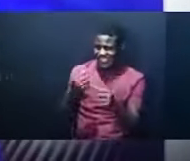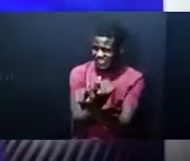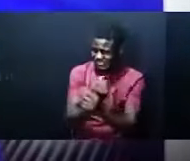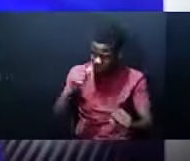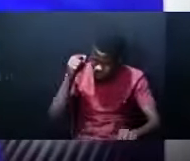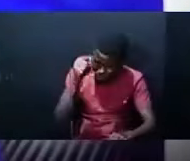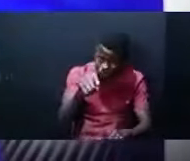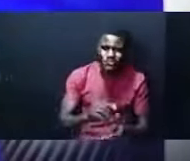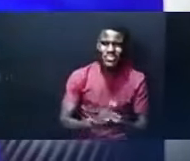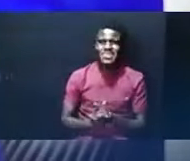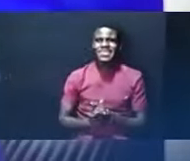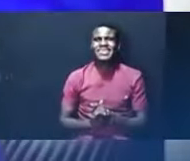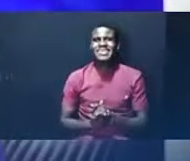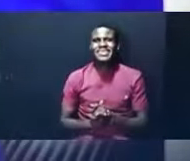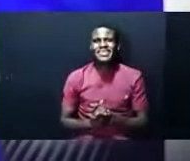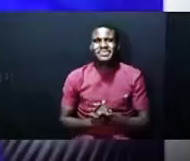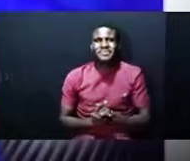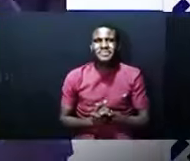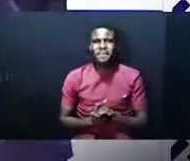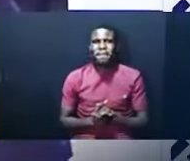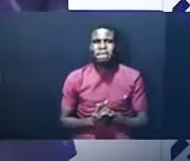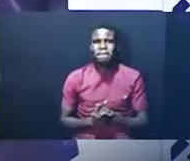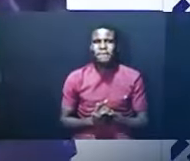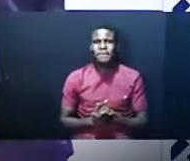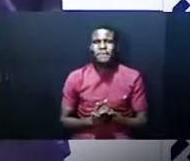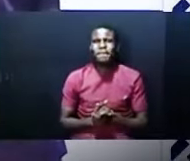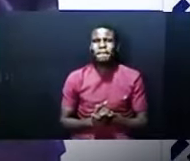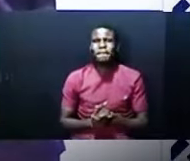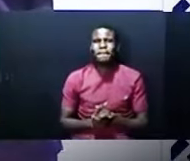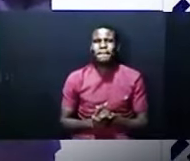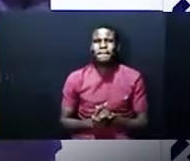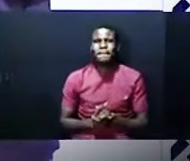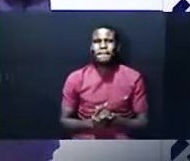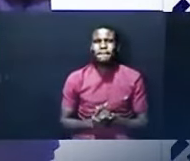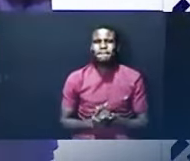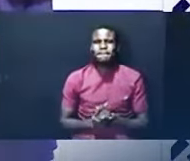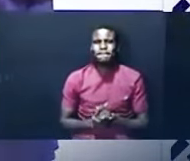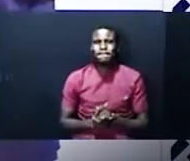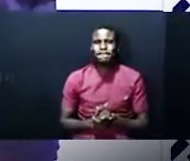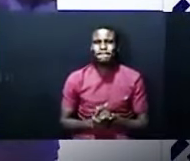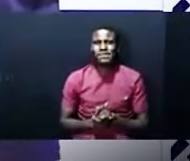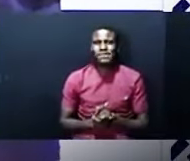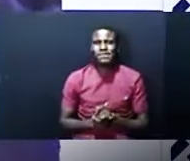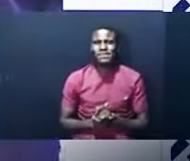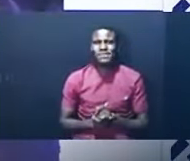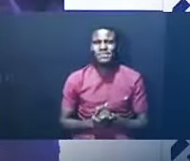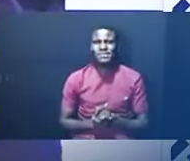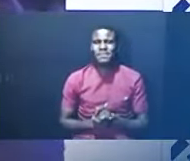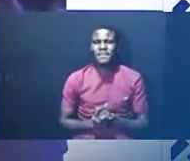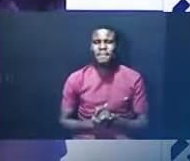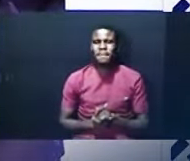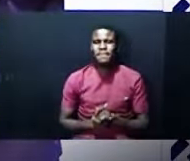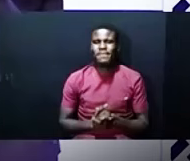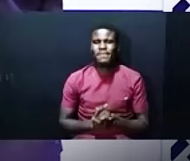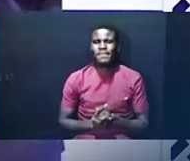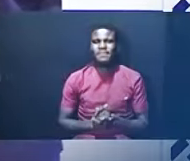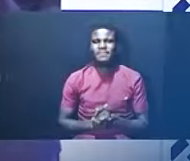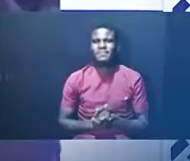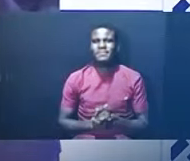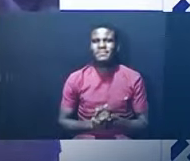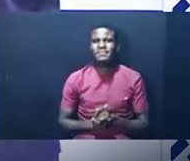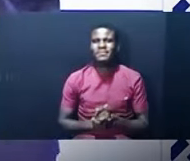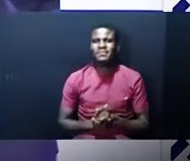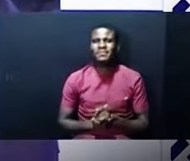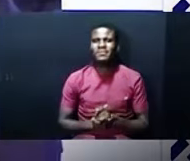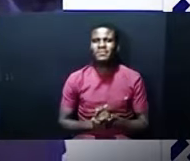which can save you. Ain't muni efi any bonim rosu nyina entonchene na monfa ojo enyi asema watenu mumu no